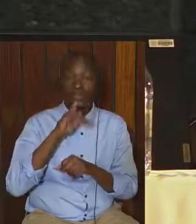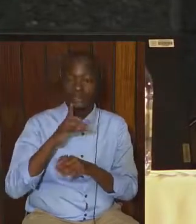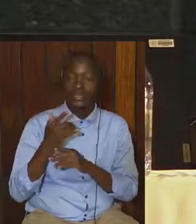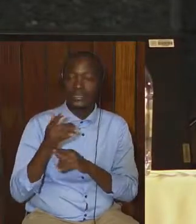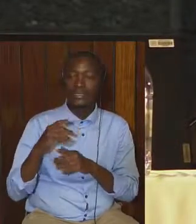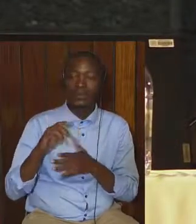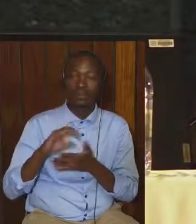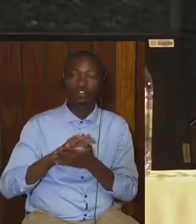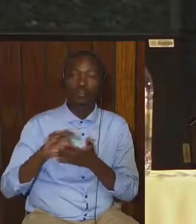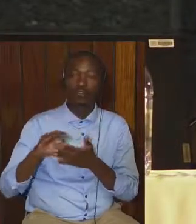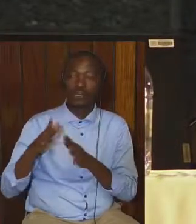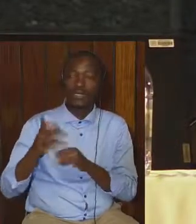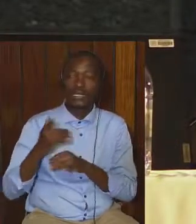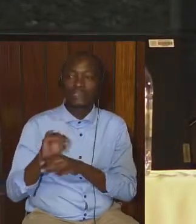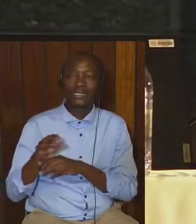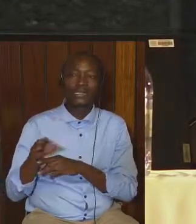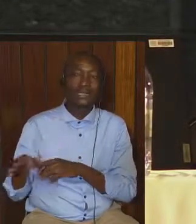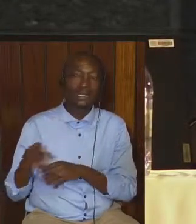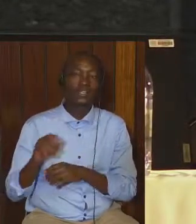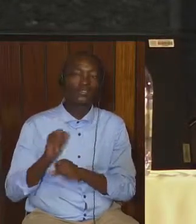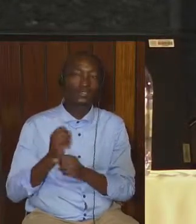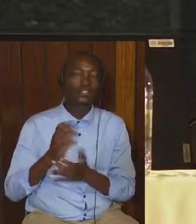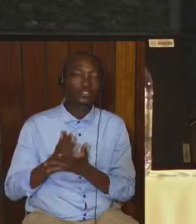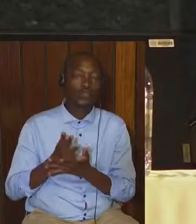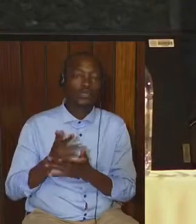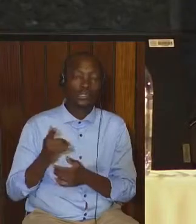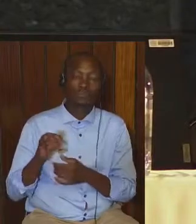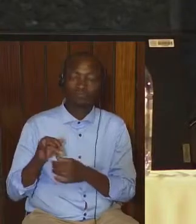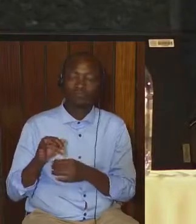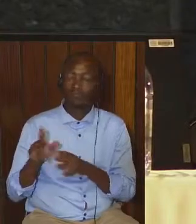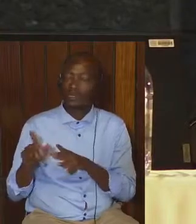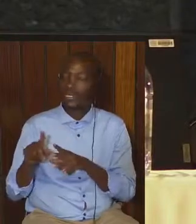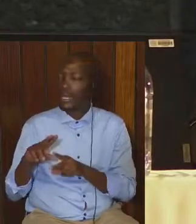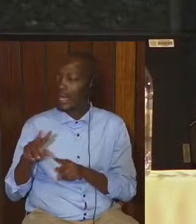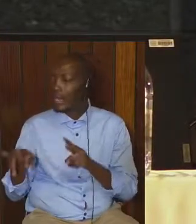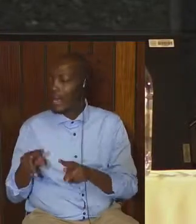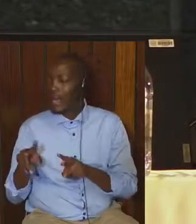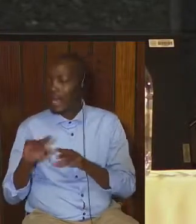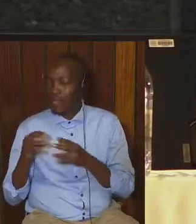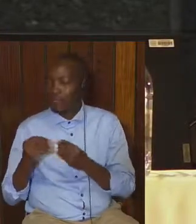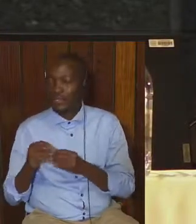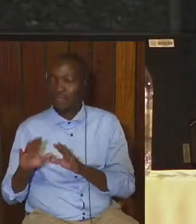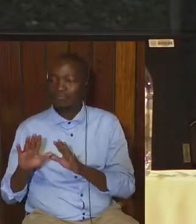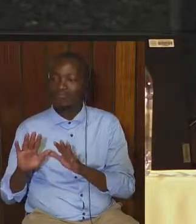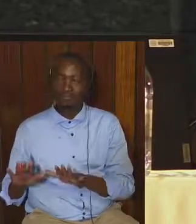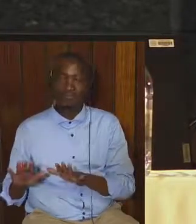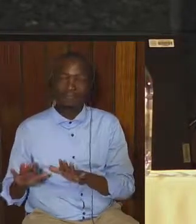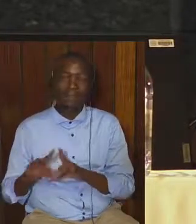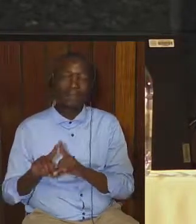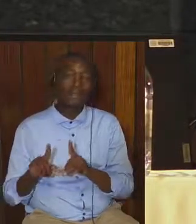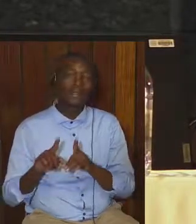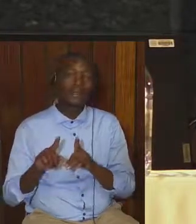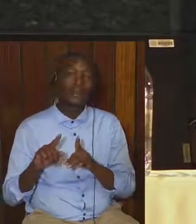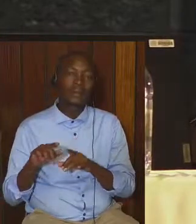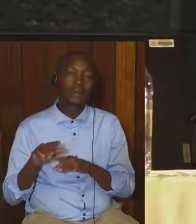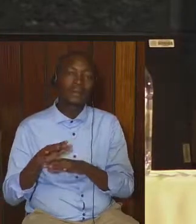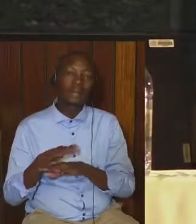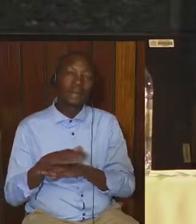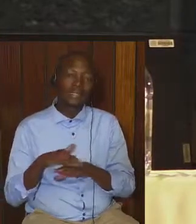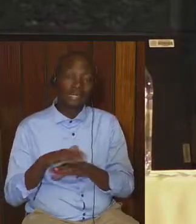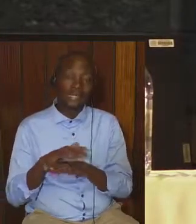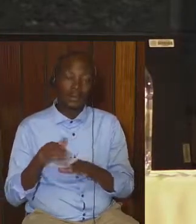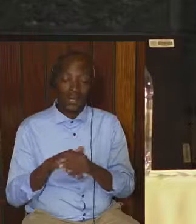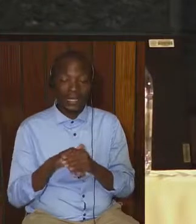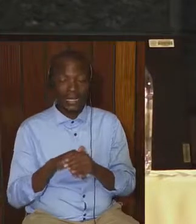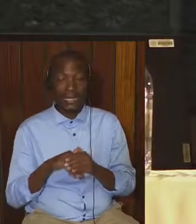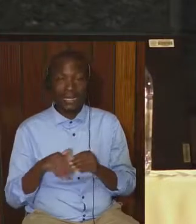still there to ensure that everything is still up to where he left it. So basically, when he left